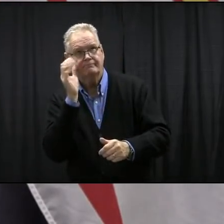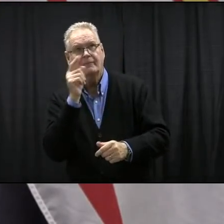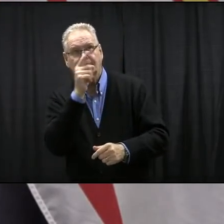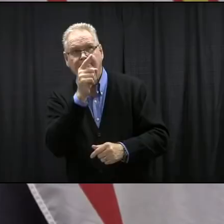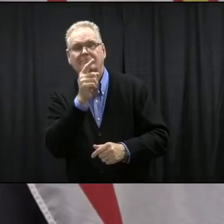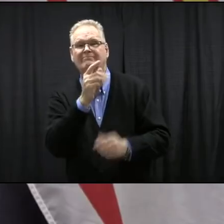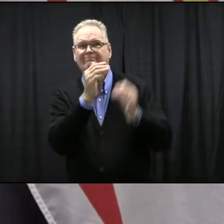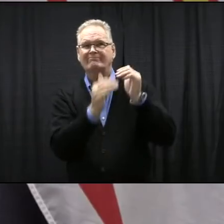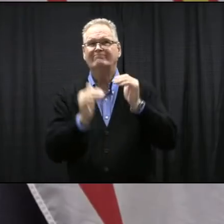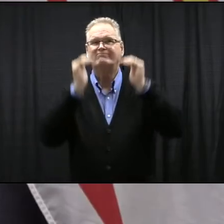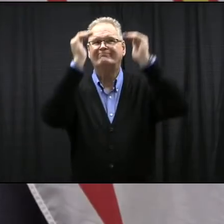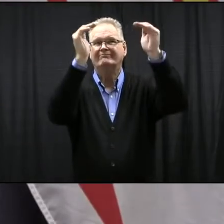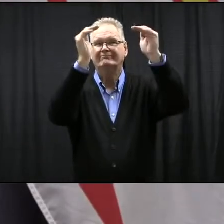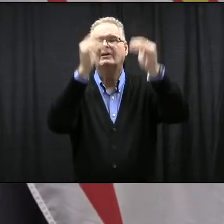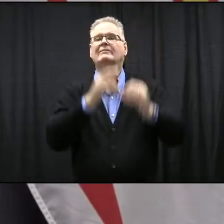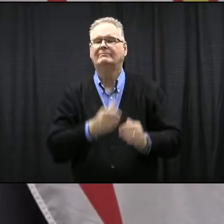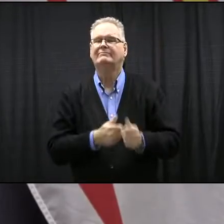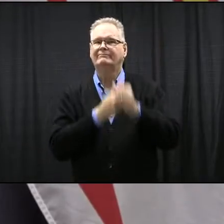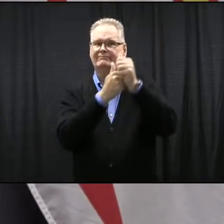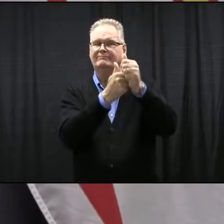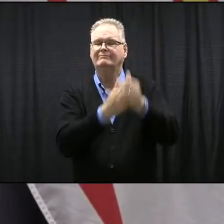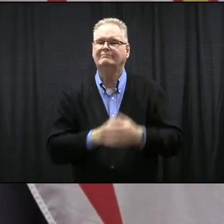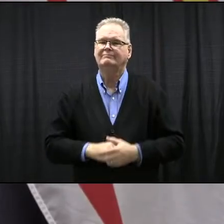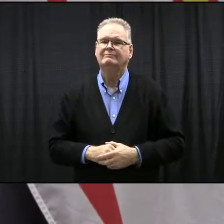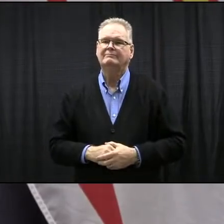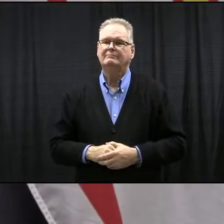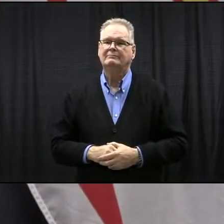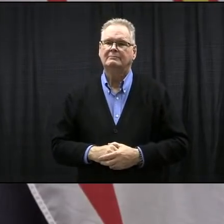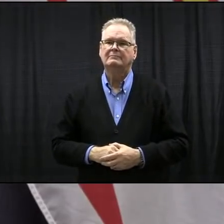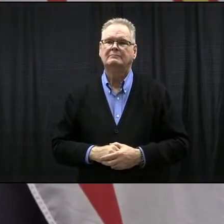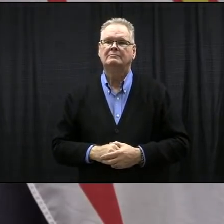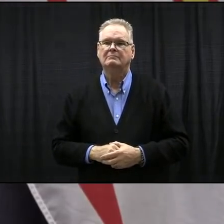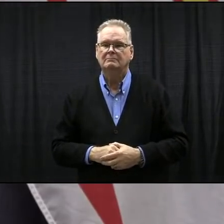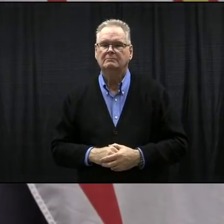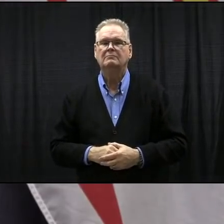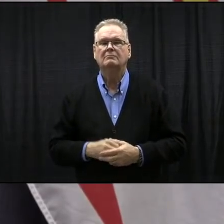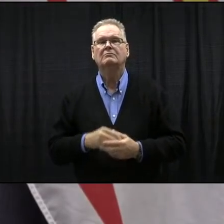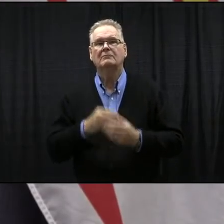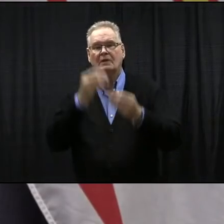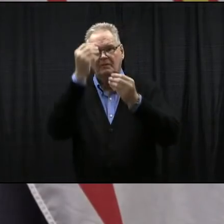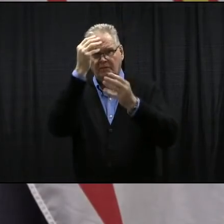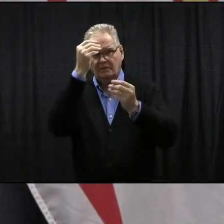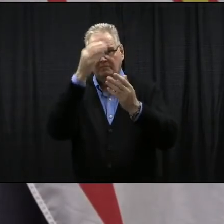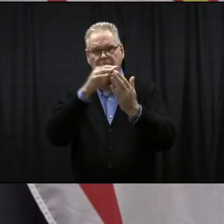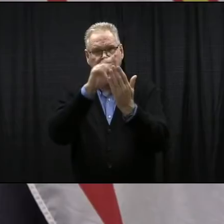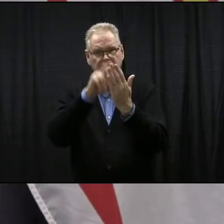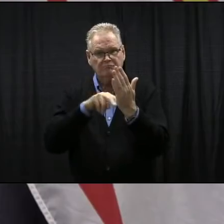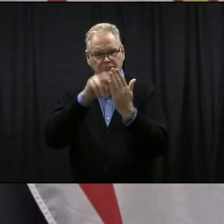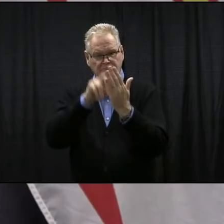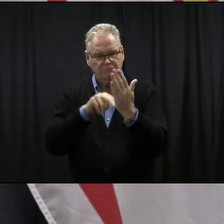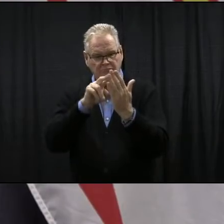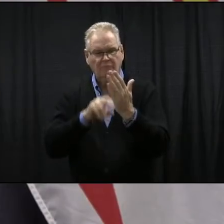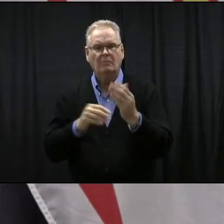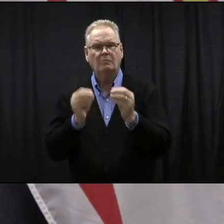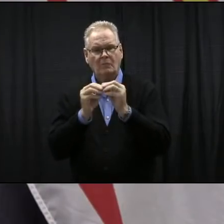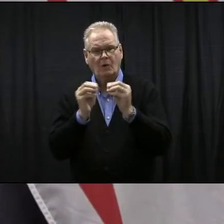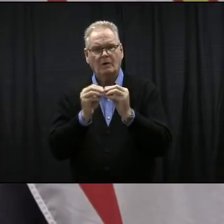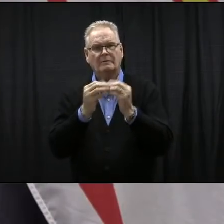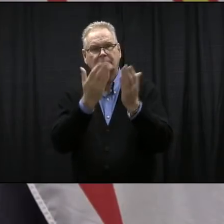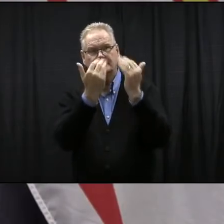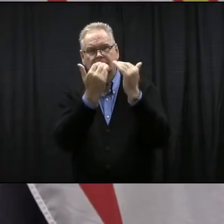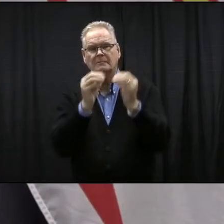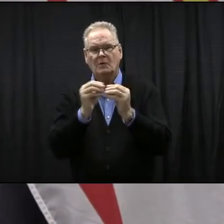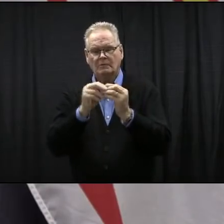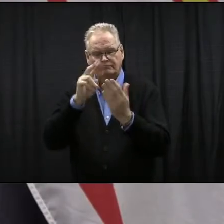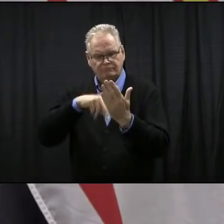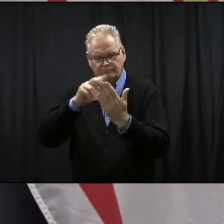criteria for immune compromise, please discuss it with your healthcare provider. We want to make sure every dose given to every Newfoundlander and Labradorian